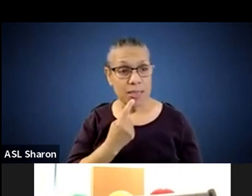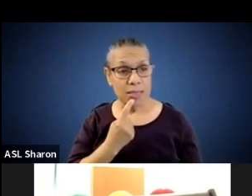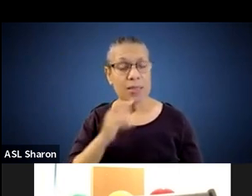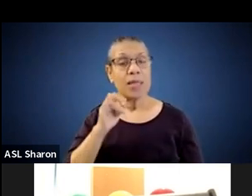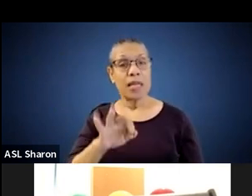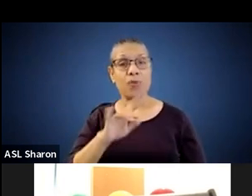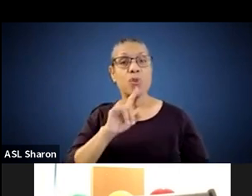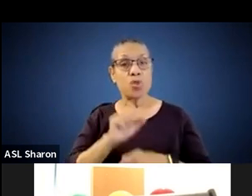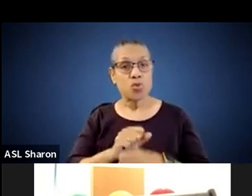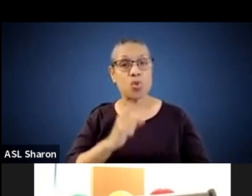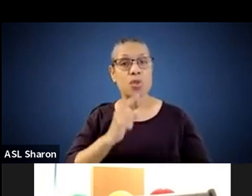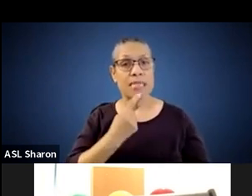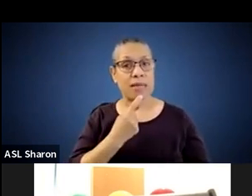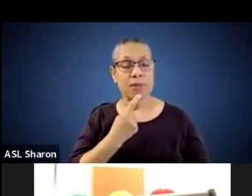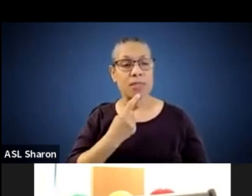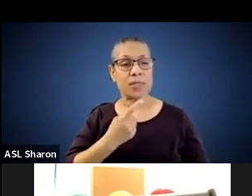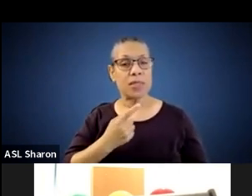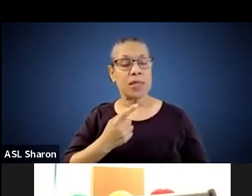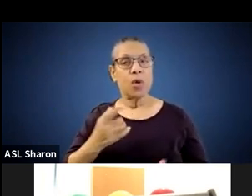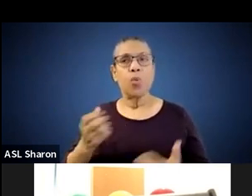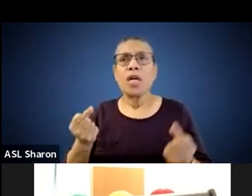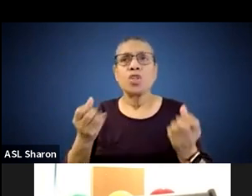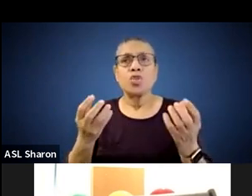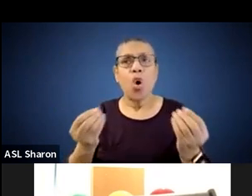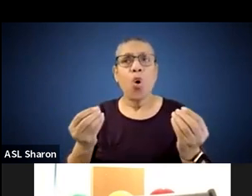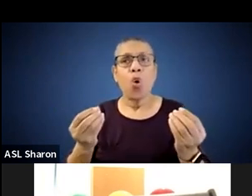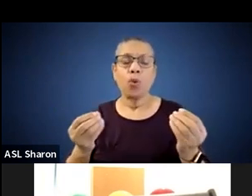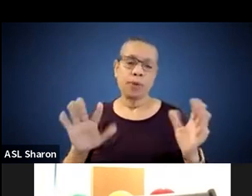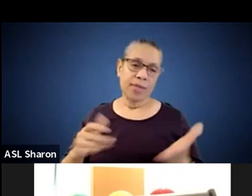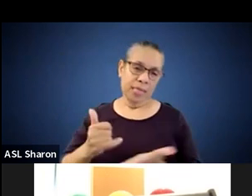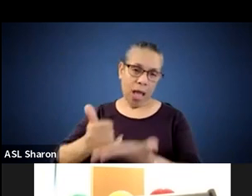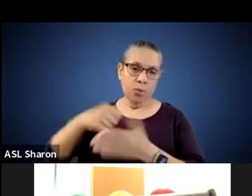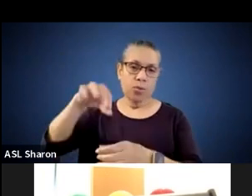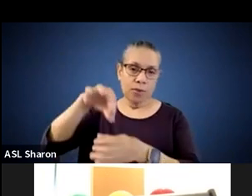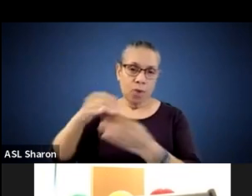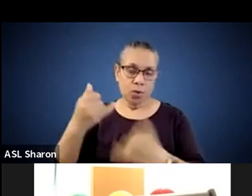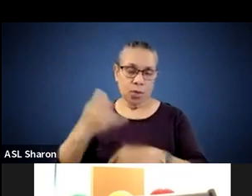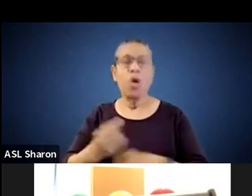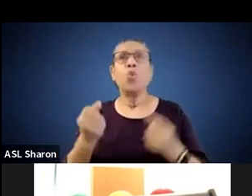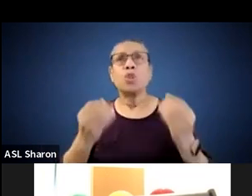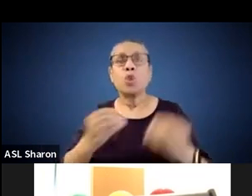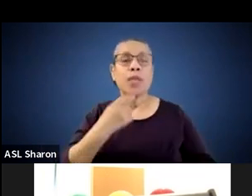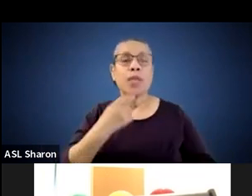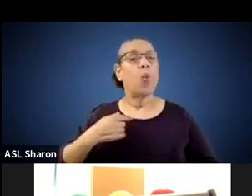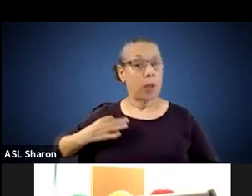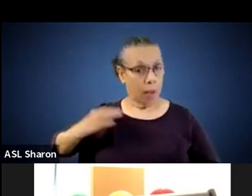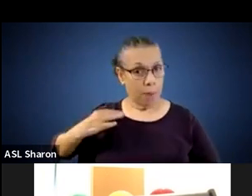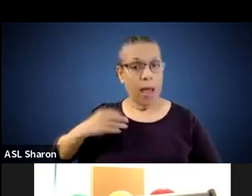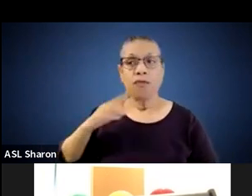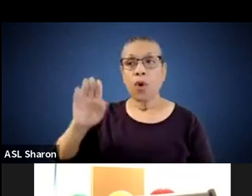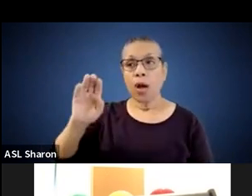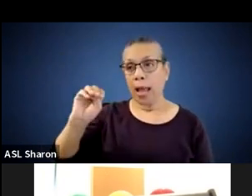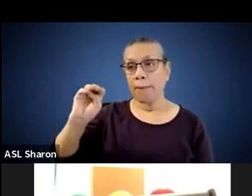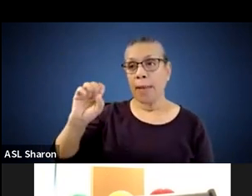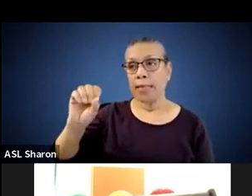are we willing to sort of say we're we're so serious and this just helps our vote tonight like that we're going to apply for msba and this